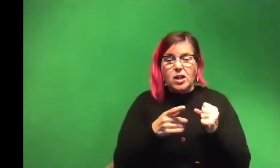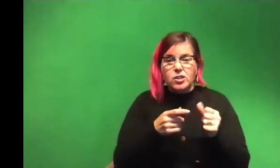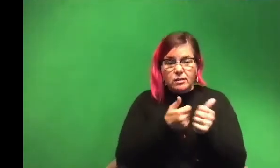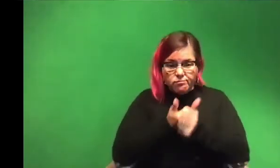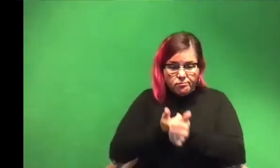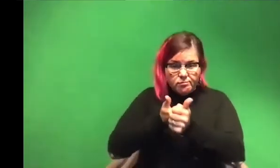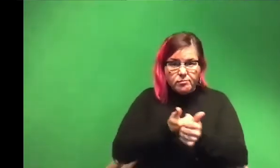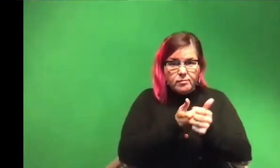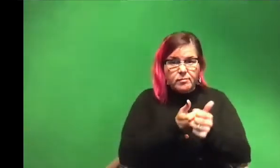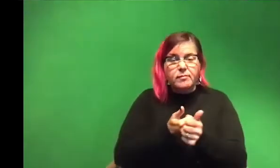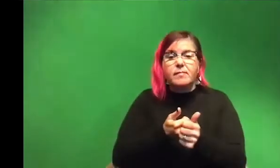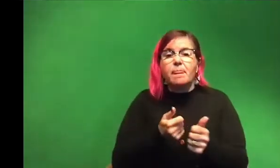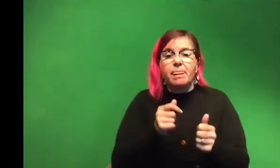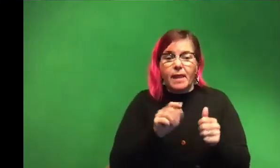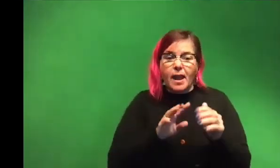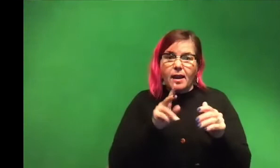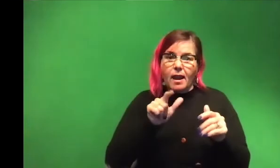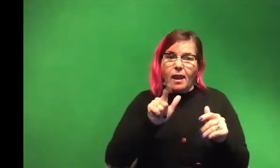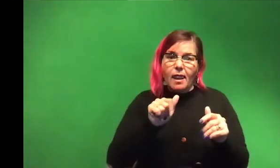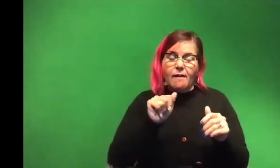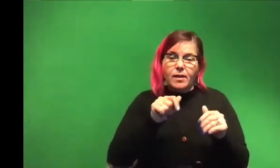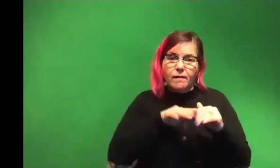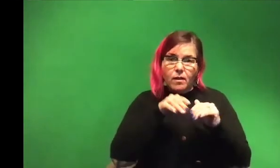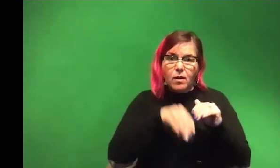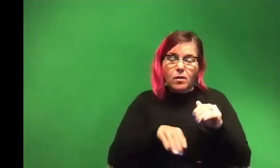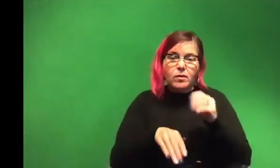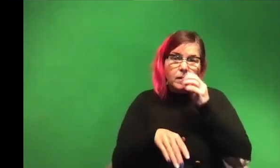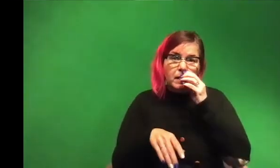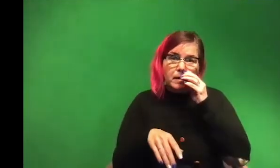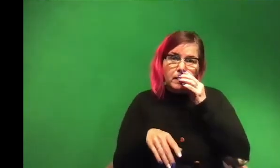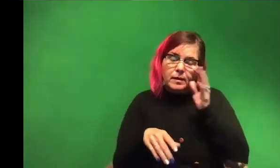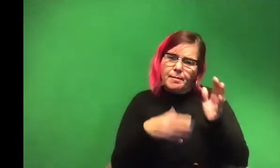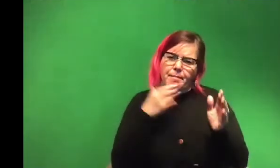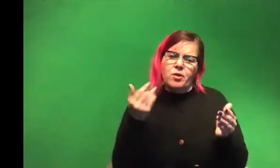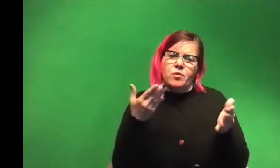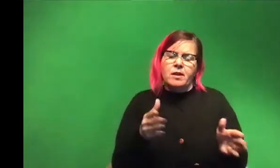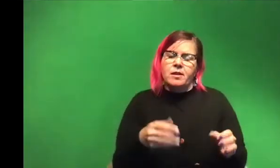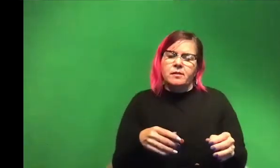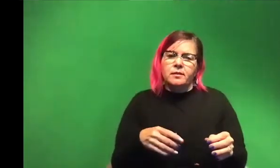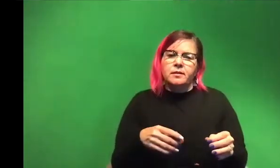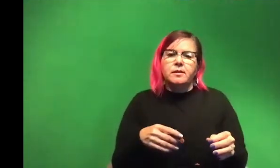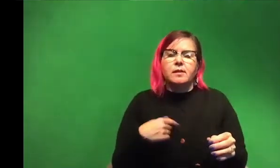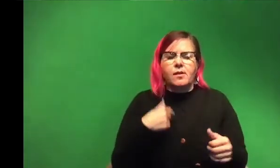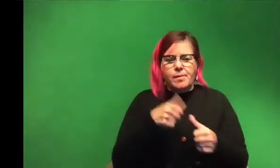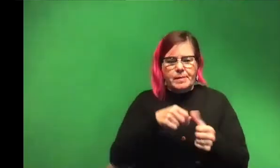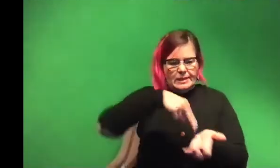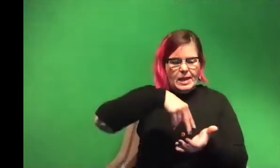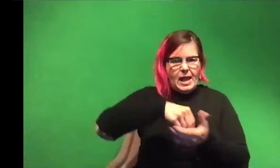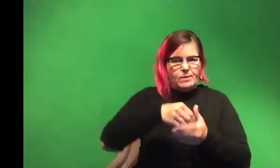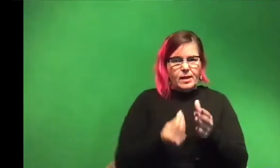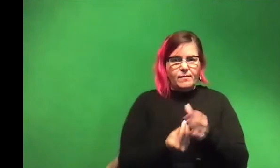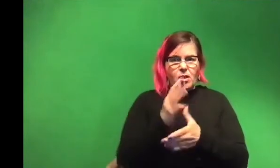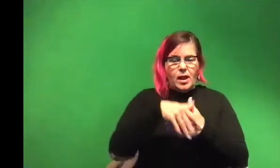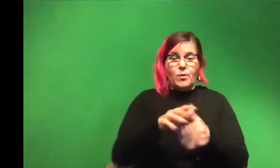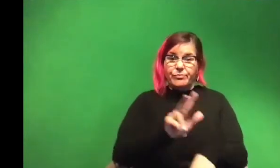the pyroclastic flow in a more robust manner. So I actually remember standing outside of a volcano at 3 o'clock in